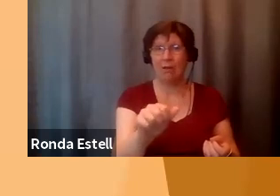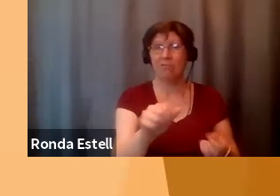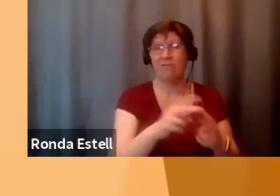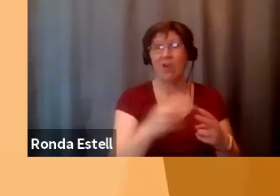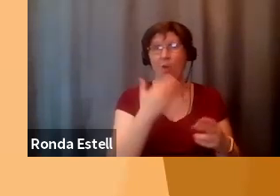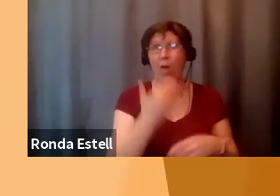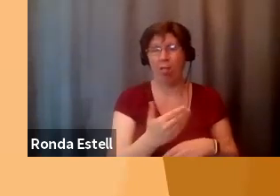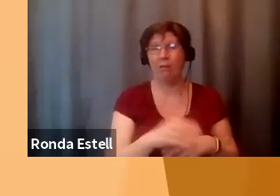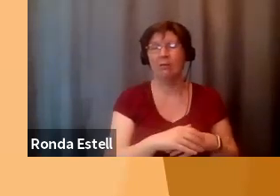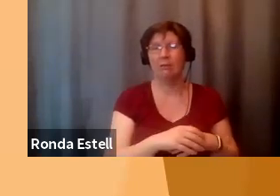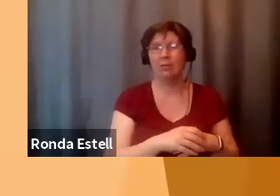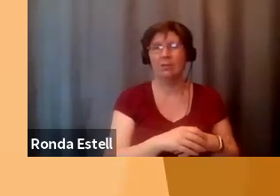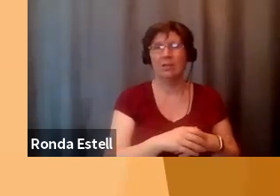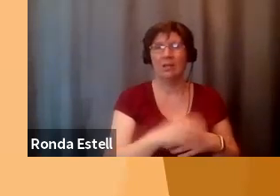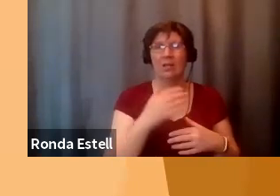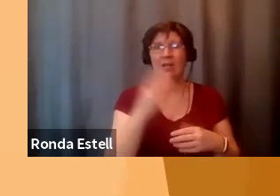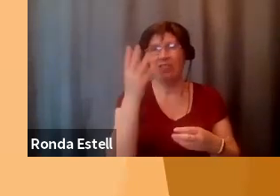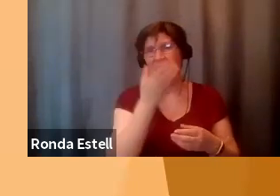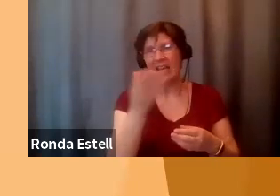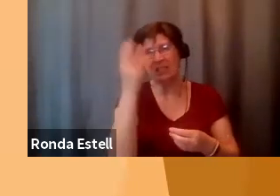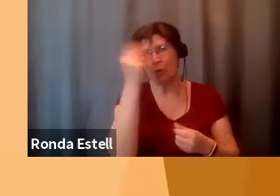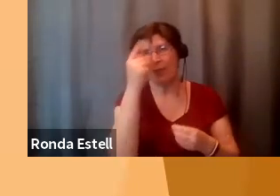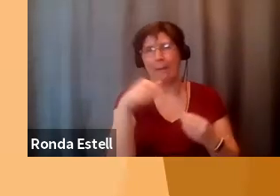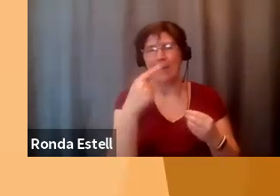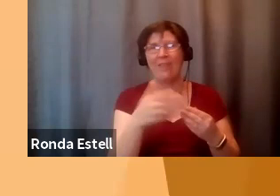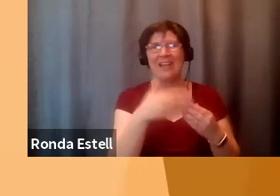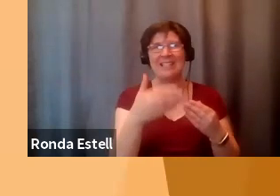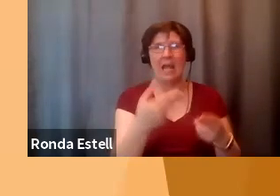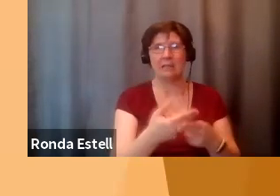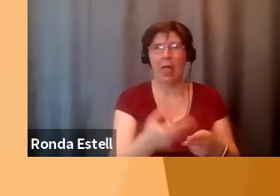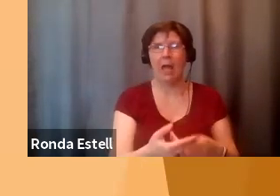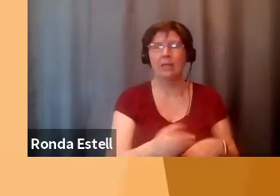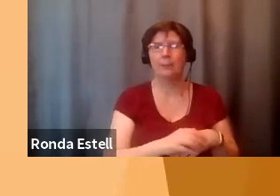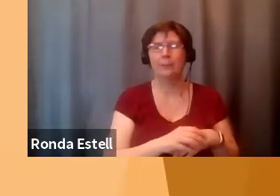and then, okay, so things to think about is the next slide.